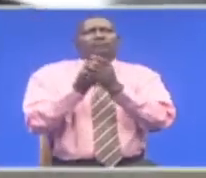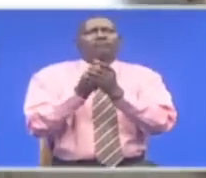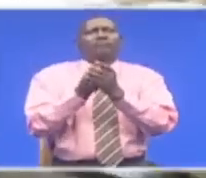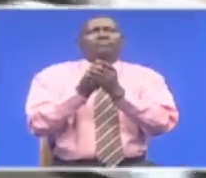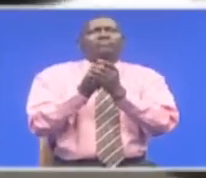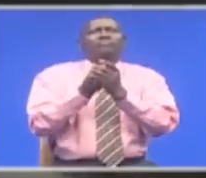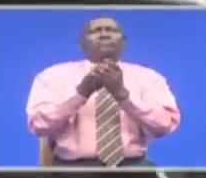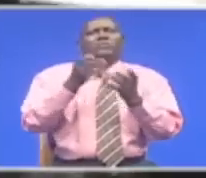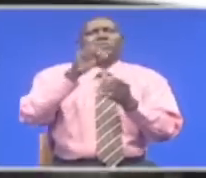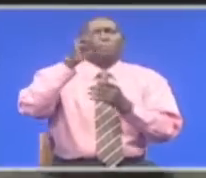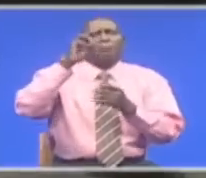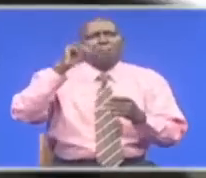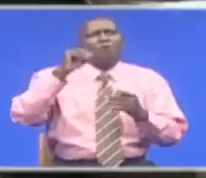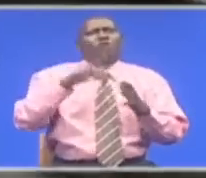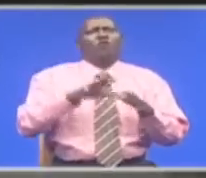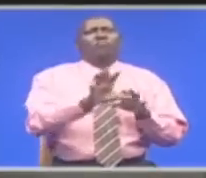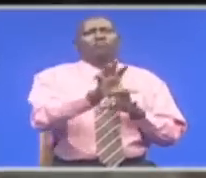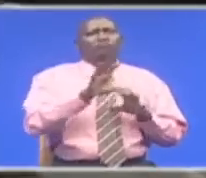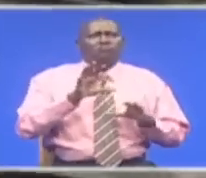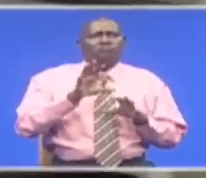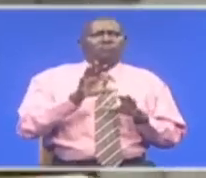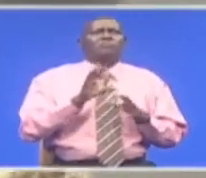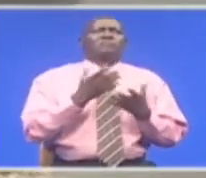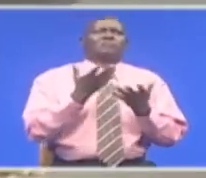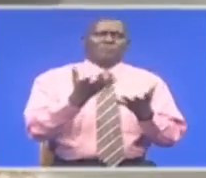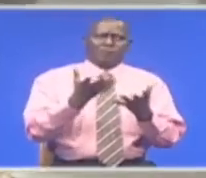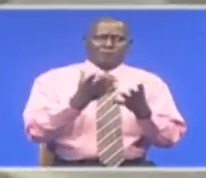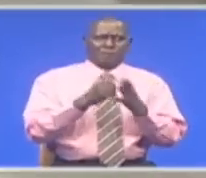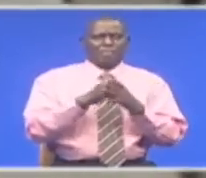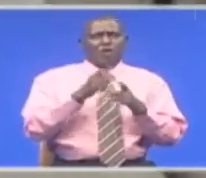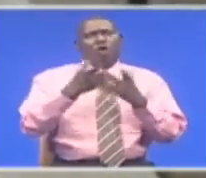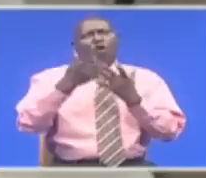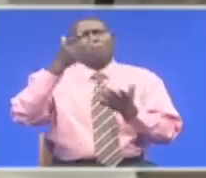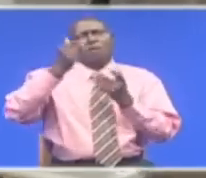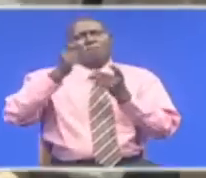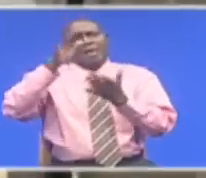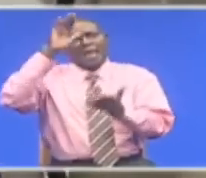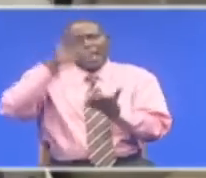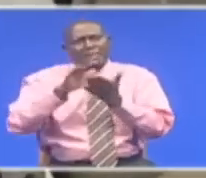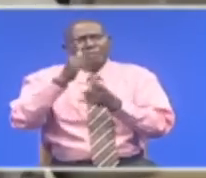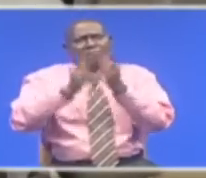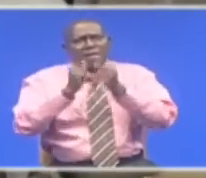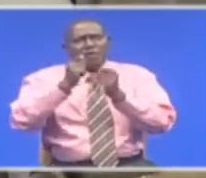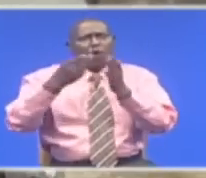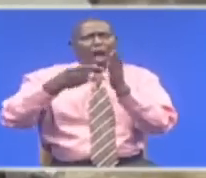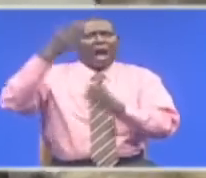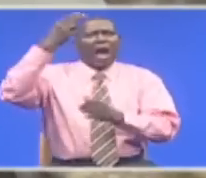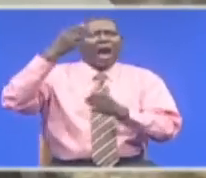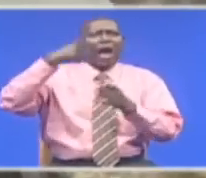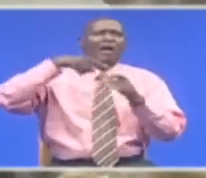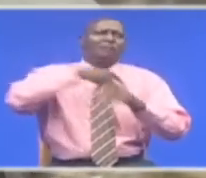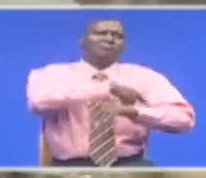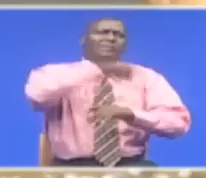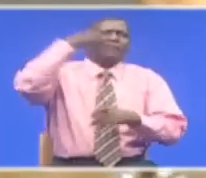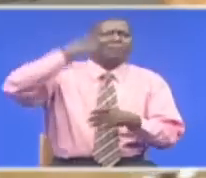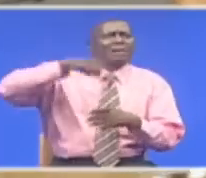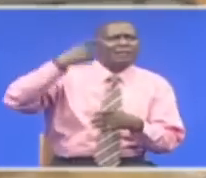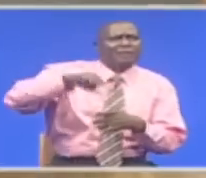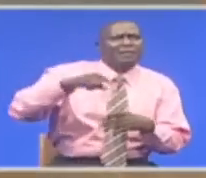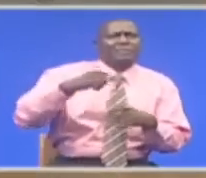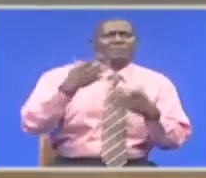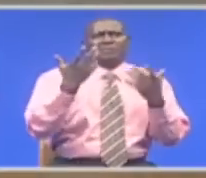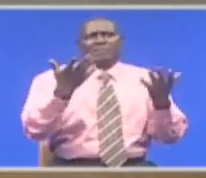have a higher temperature or a lesser milk, is not coming to the milking robot,